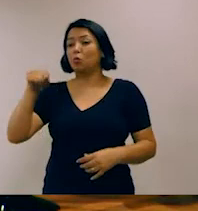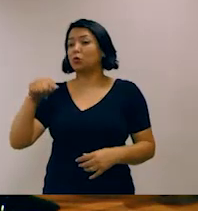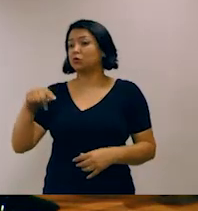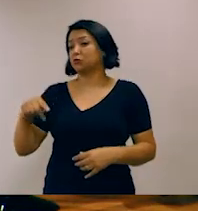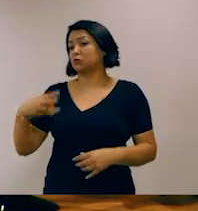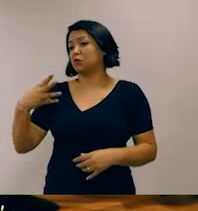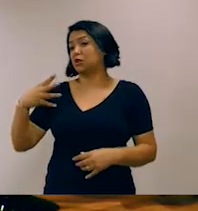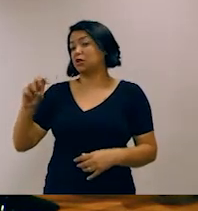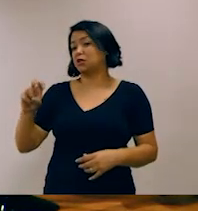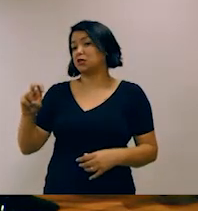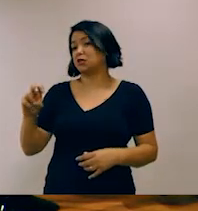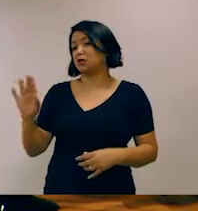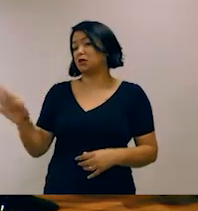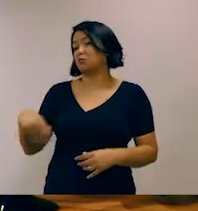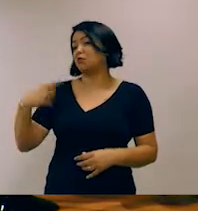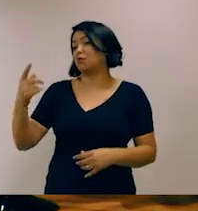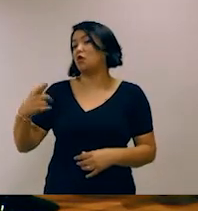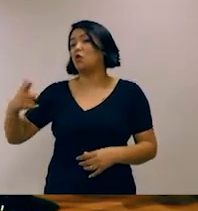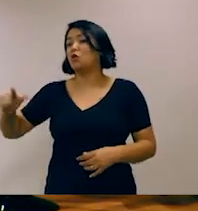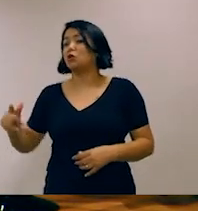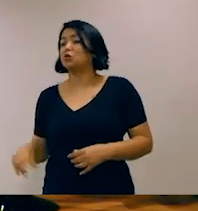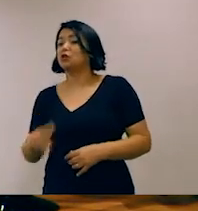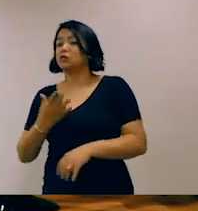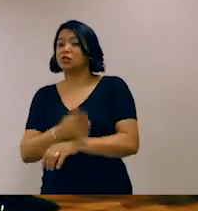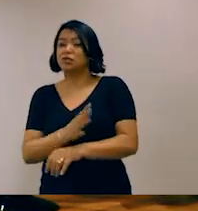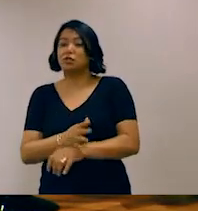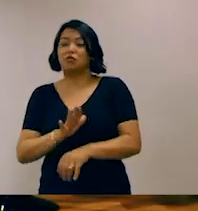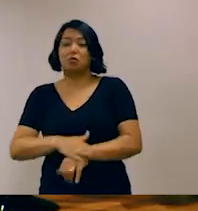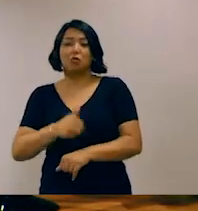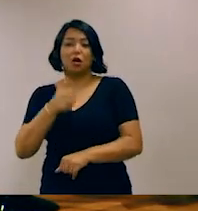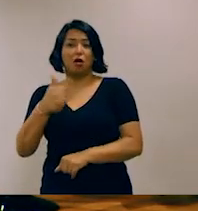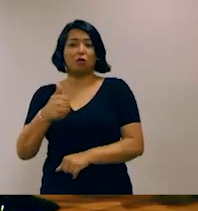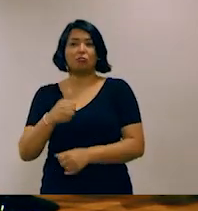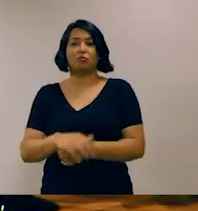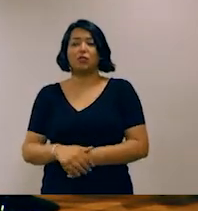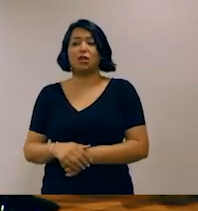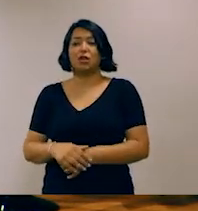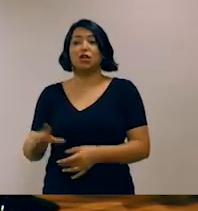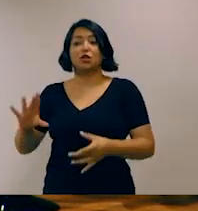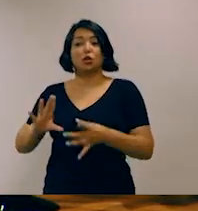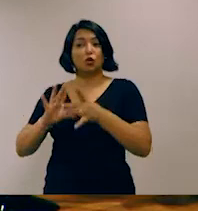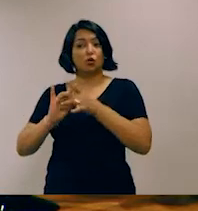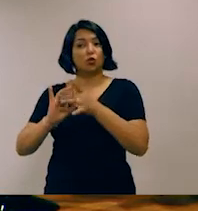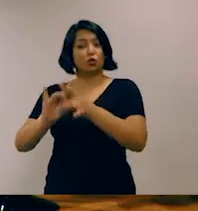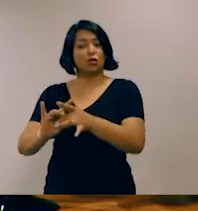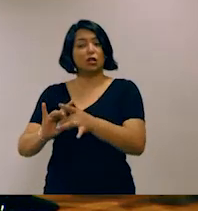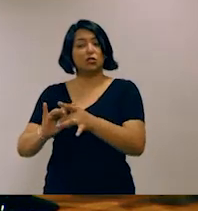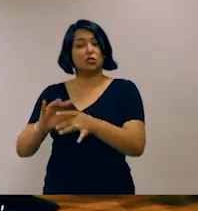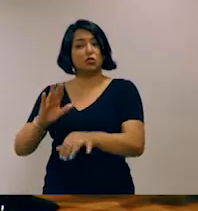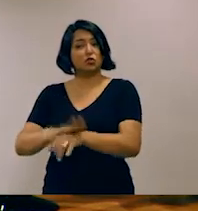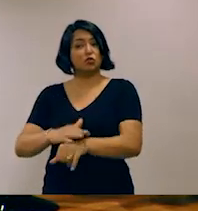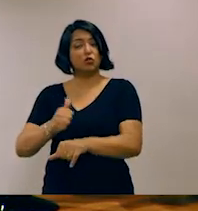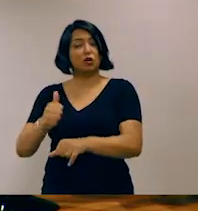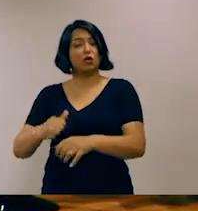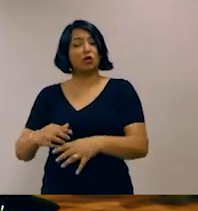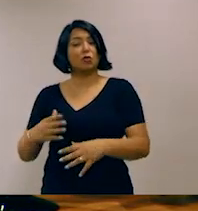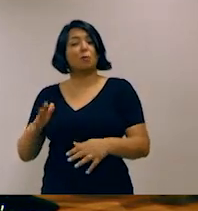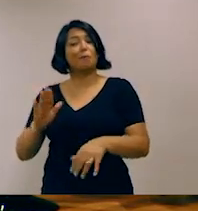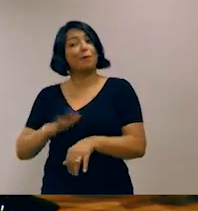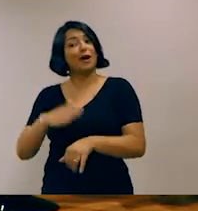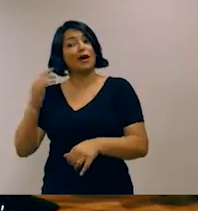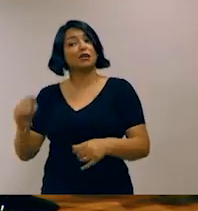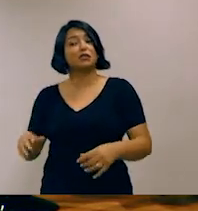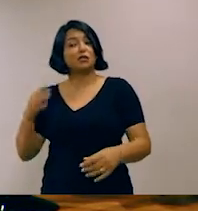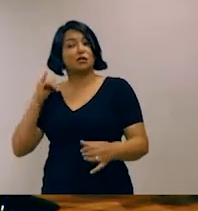of 0.45 against 0.70 of the SVL. And so if I had